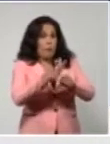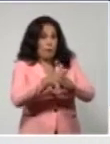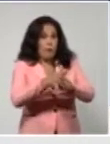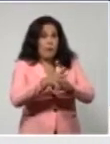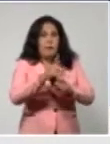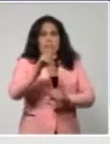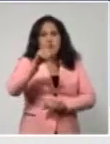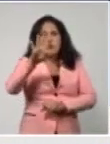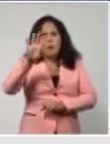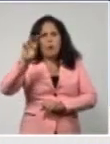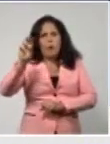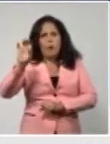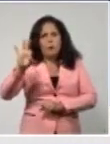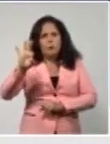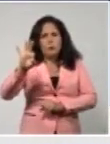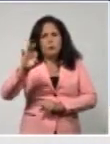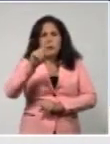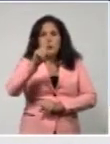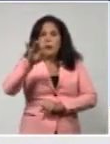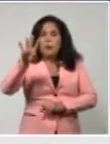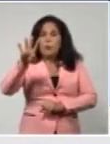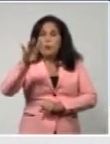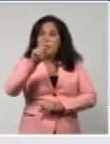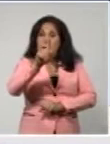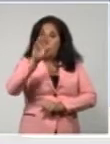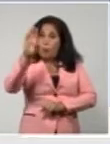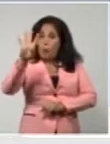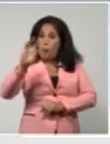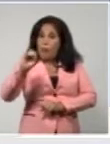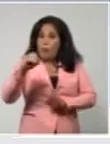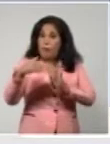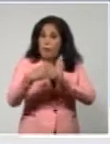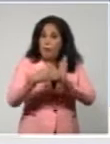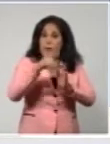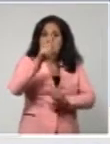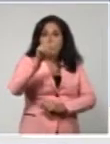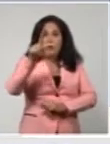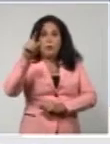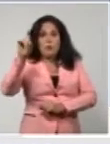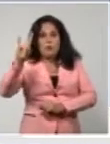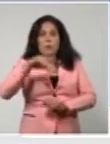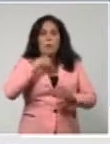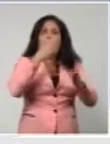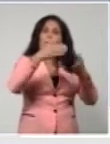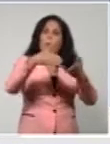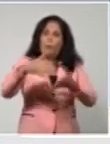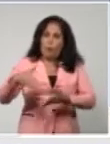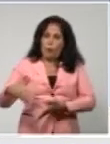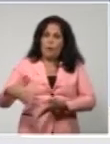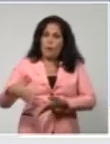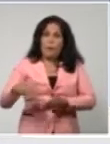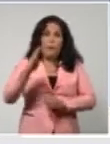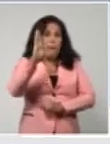140,119 COVID-19 related fatalities. Then Brazil, with